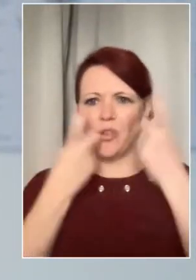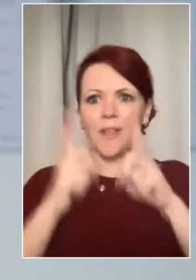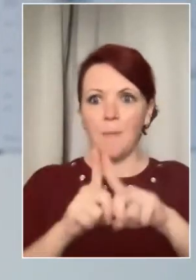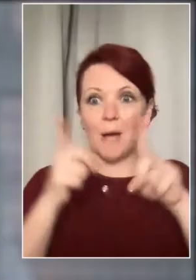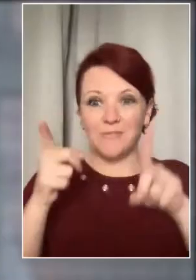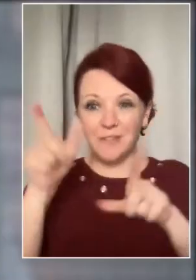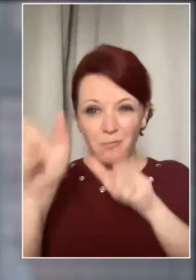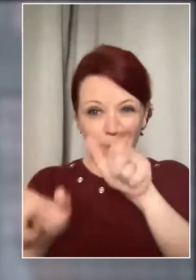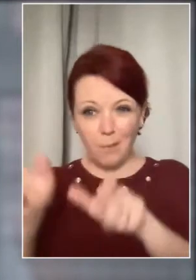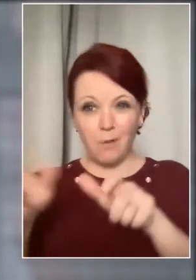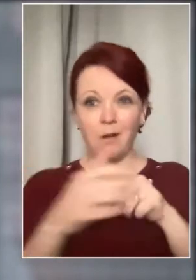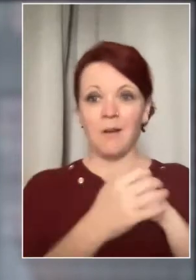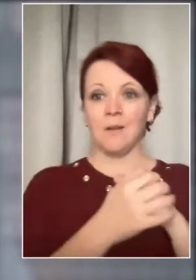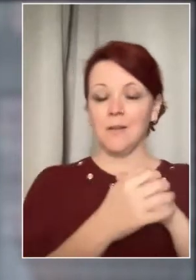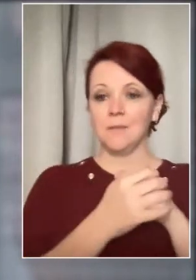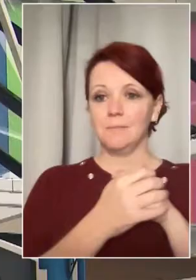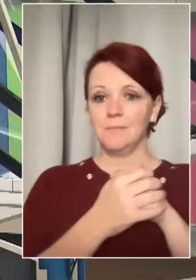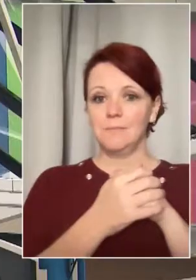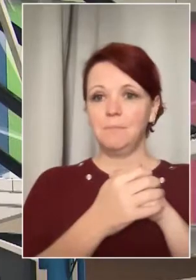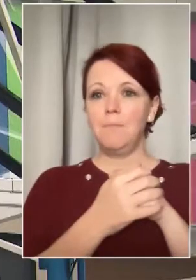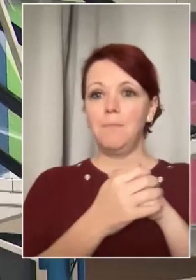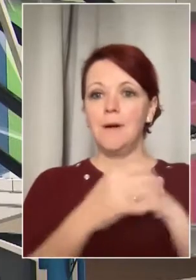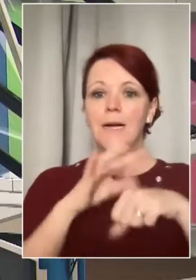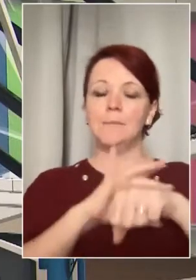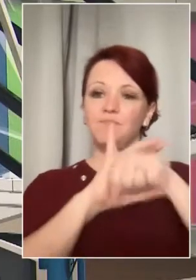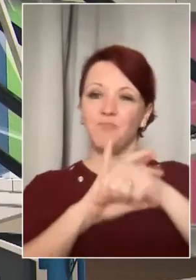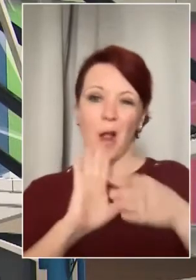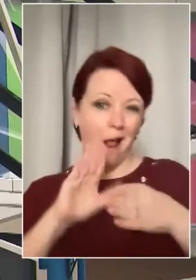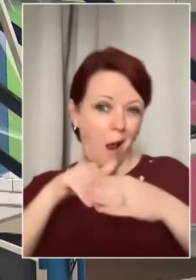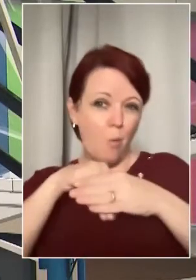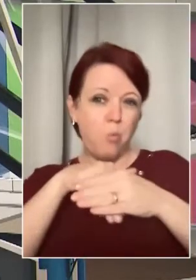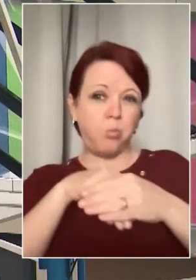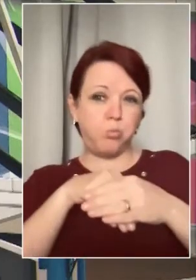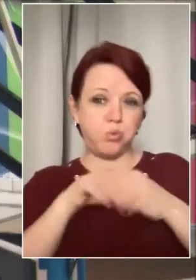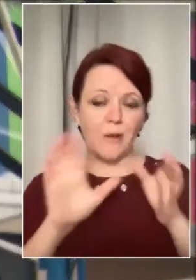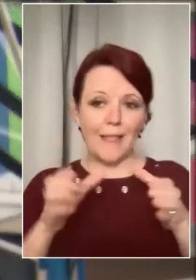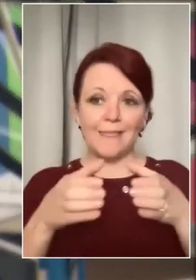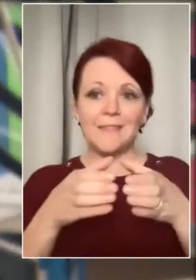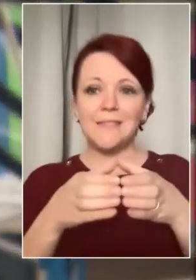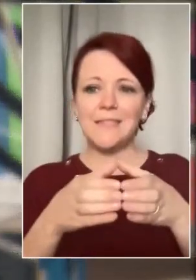we've nurtured them, we've really made them part of our team. I'm very lucky to be